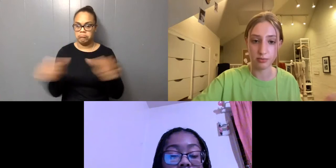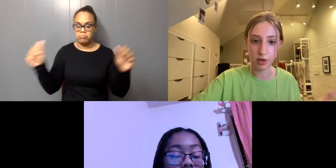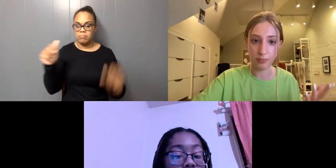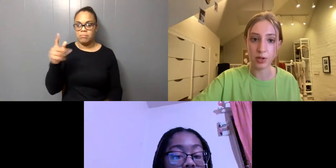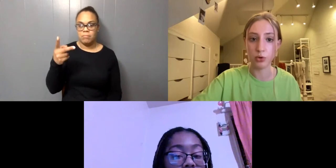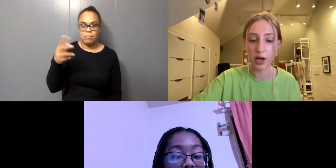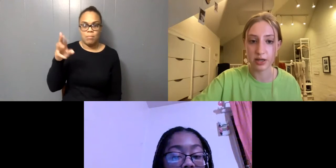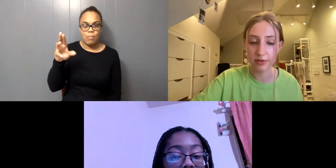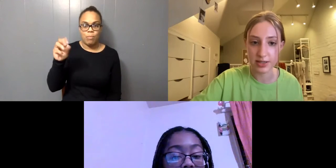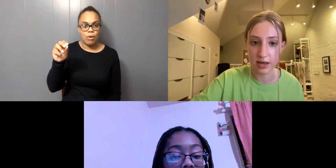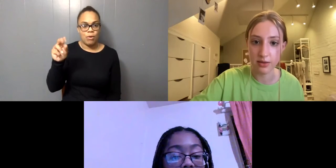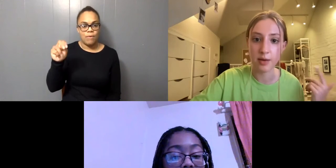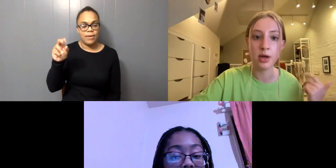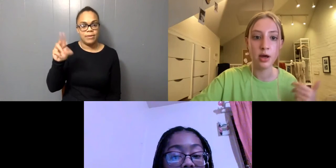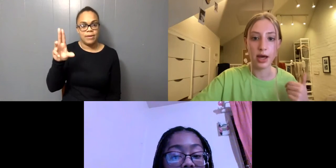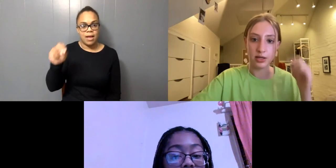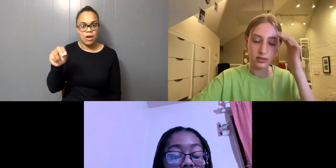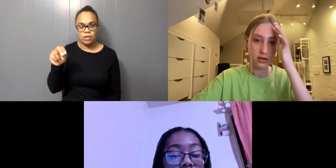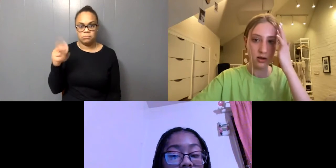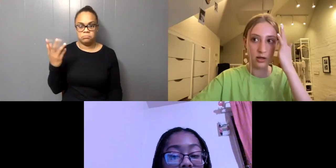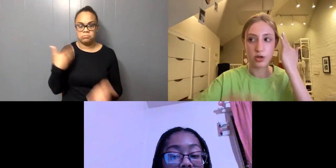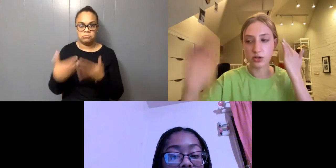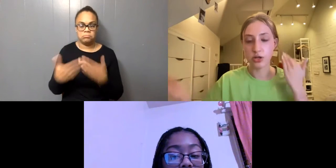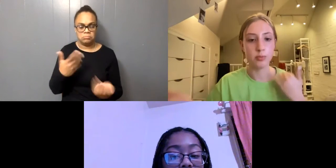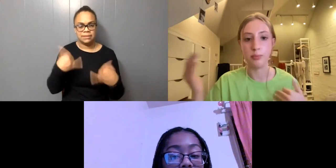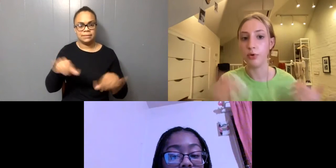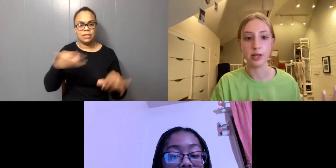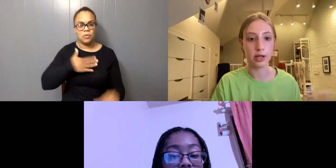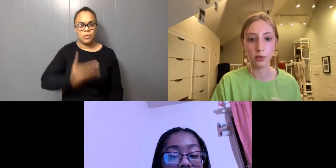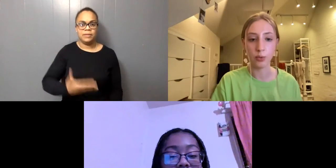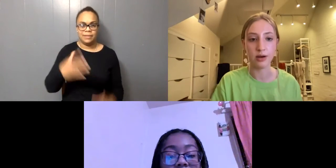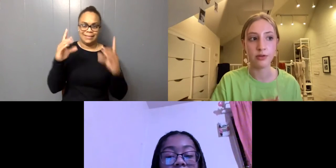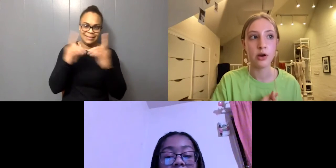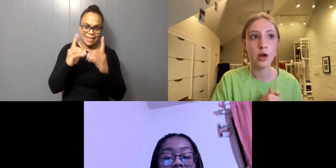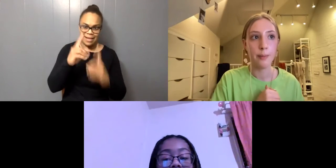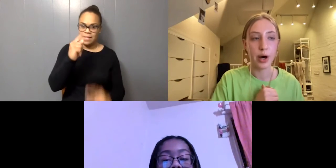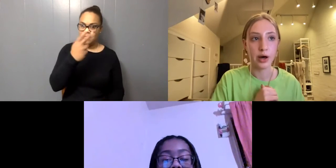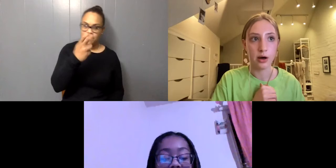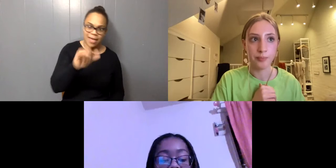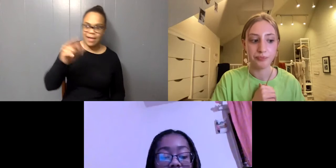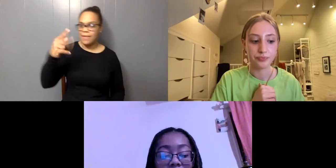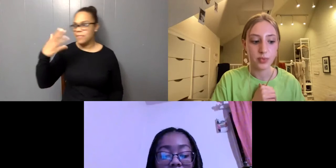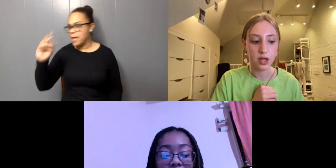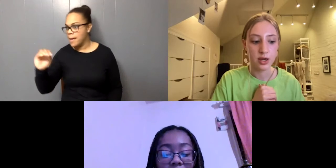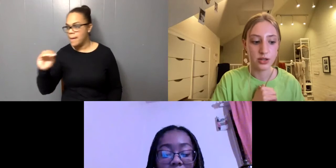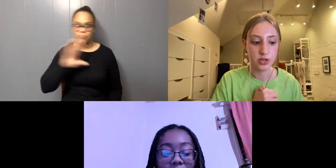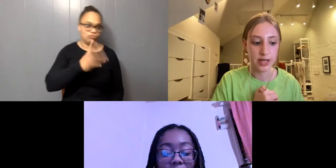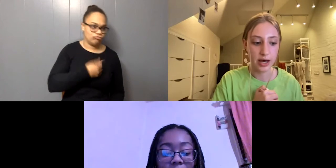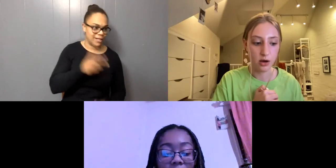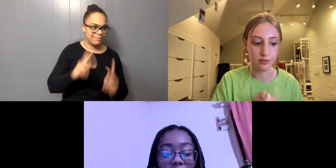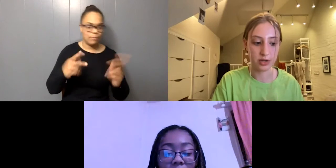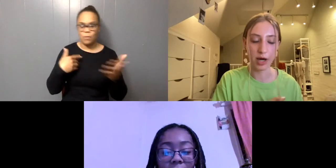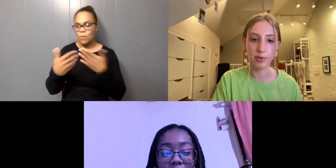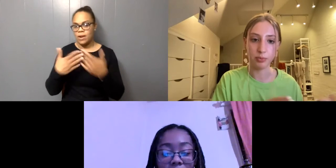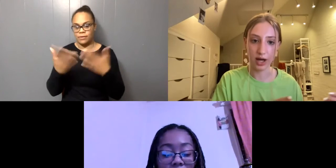date people who identify as they them and transgender people and like whatever. But it's just